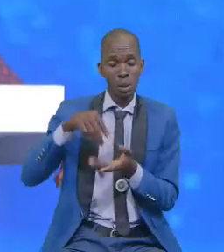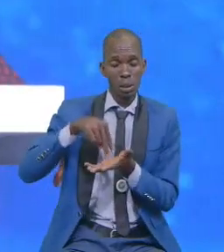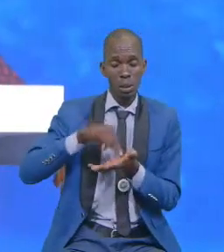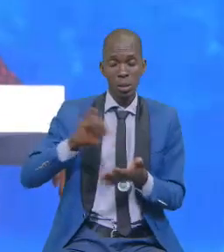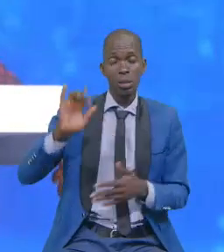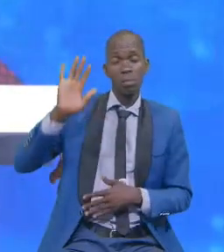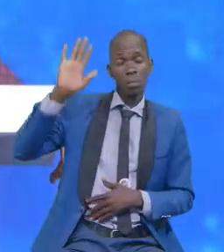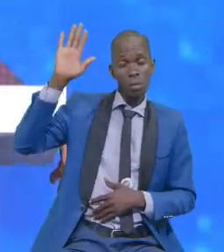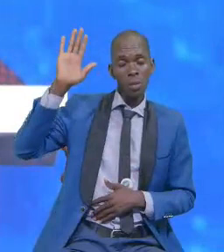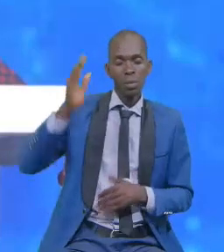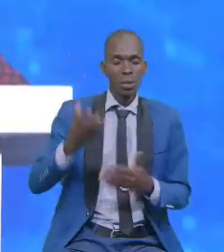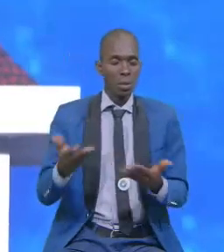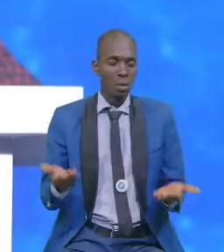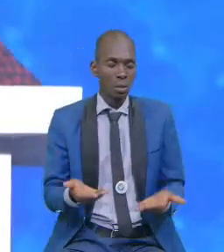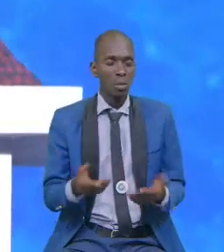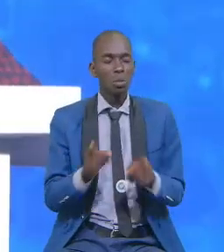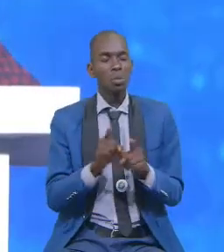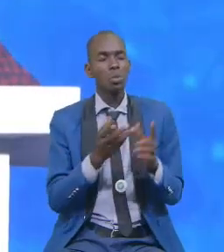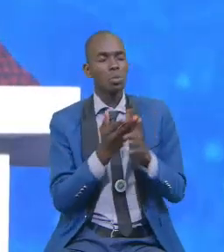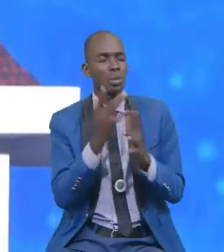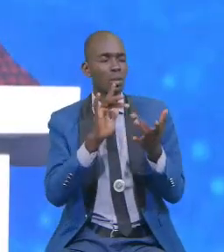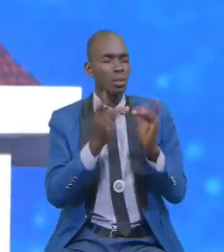here and online, everywhere,